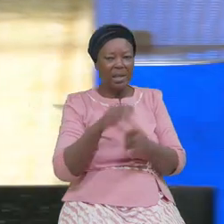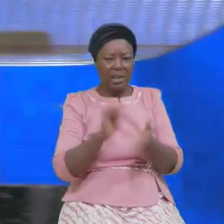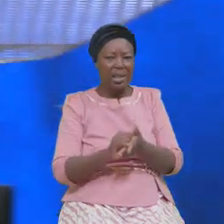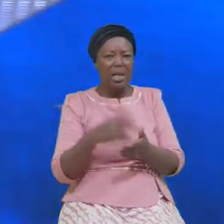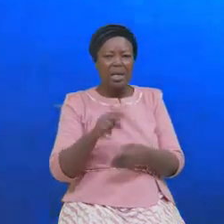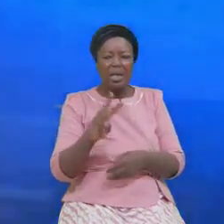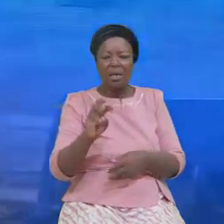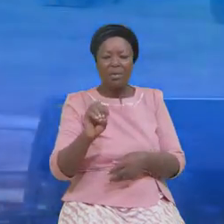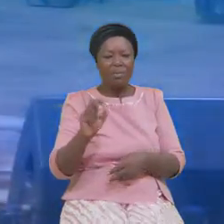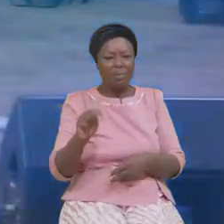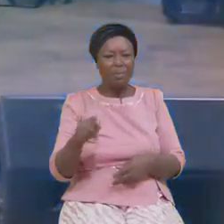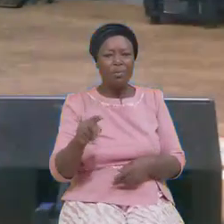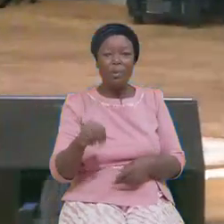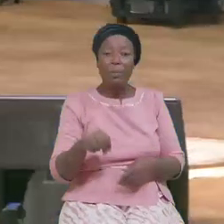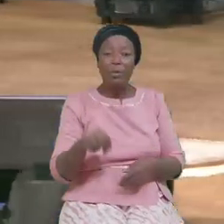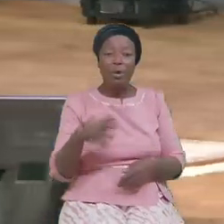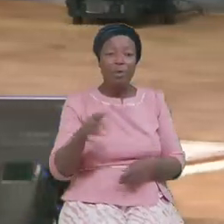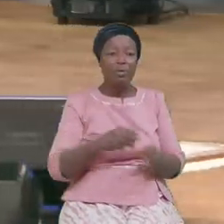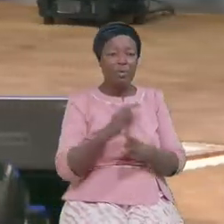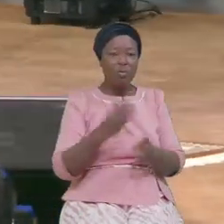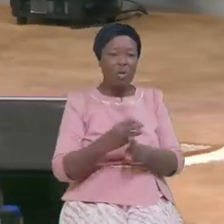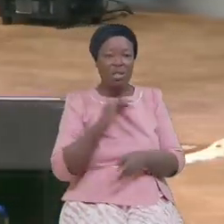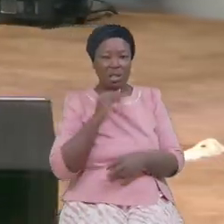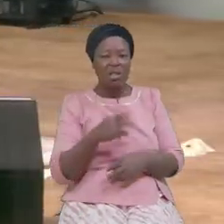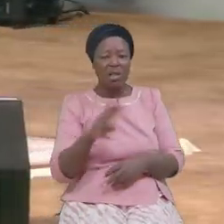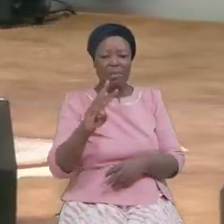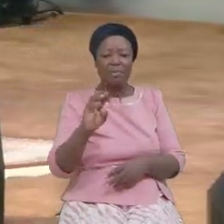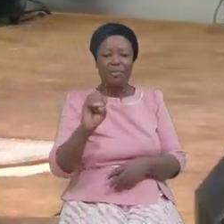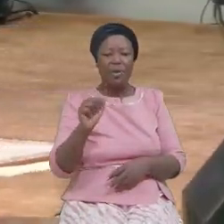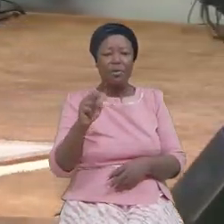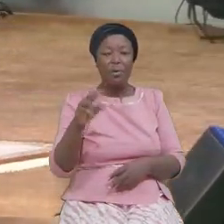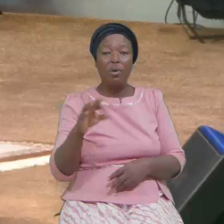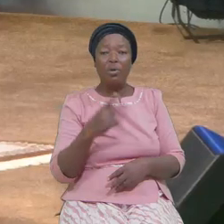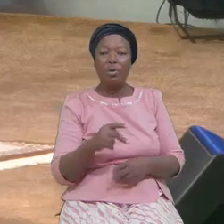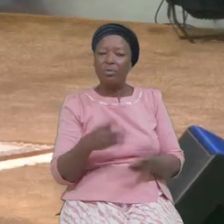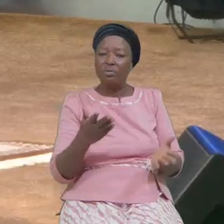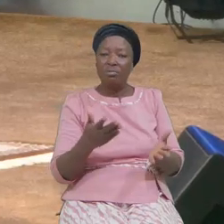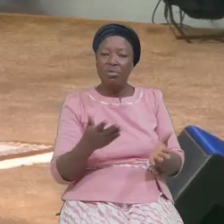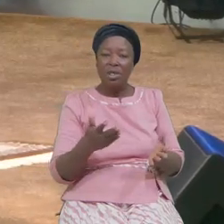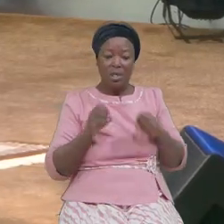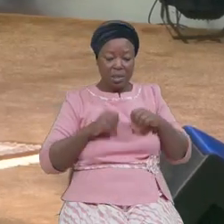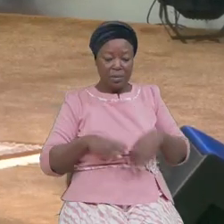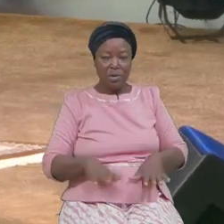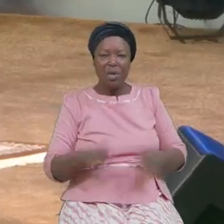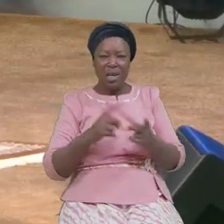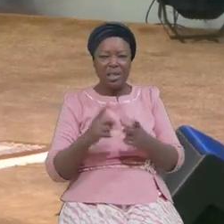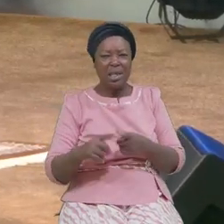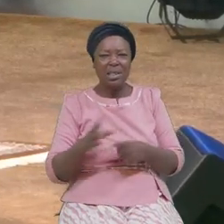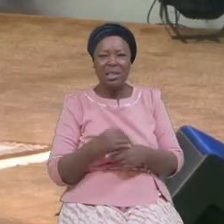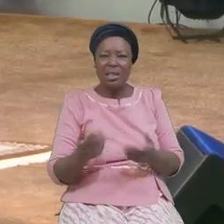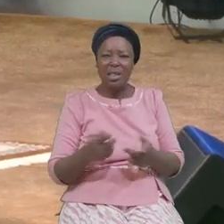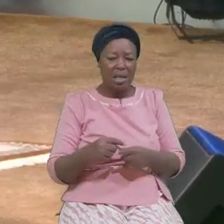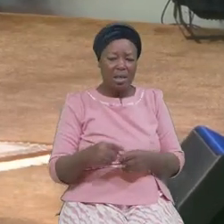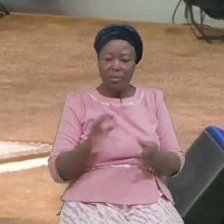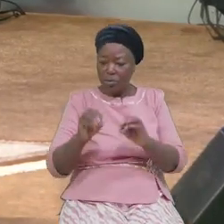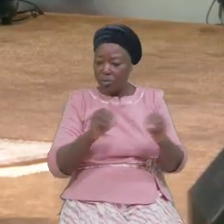world is the weapon of intimidation. Everybody has right to go this way, line up there, and, you know, put what you